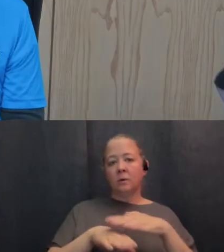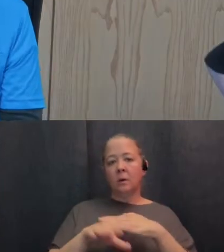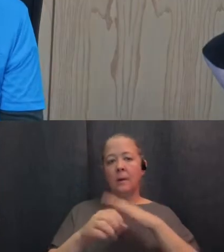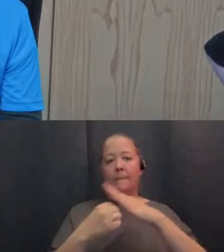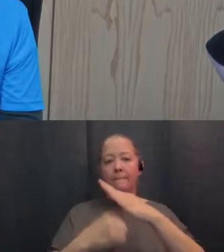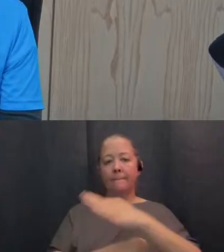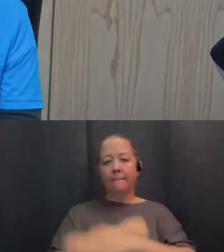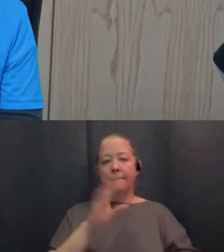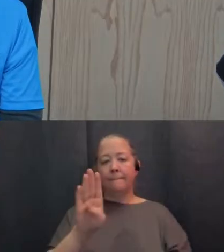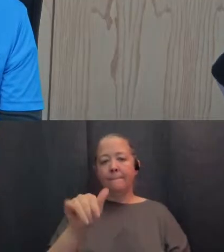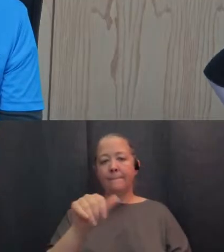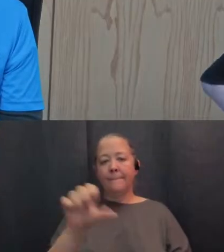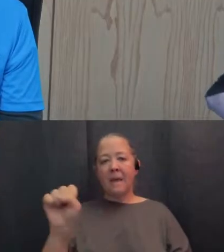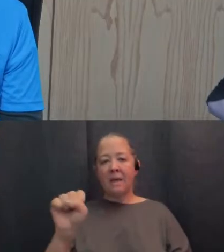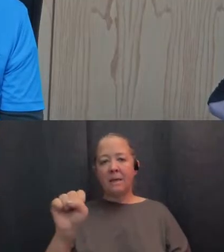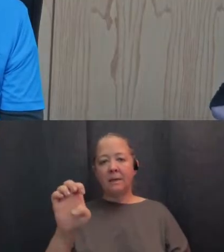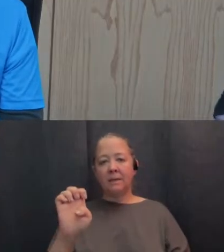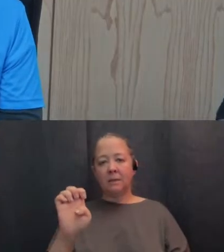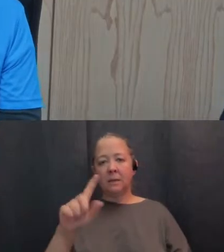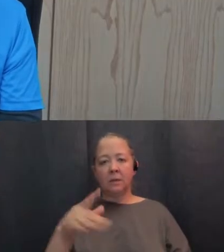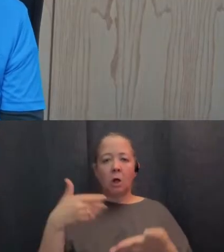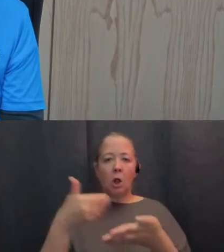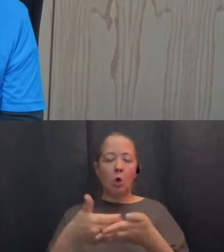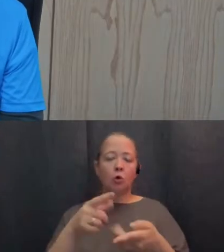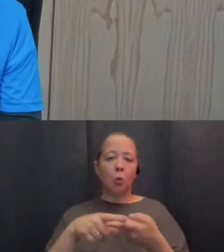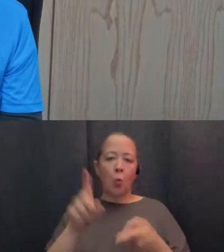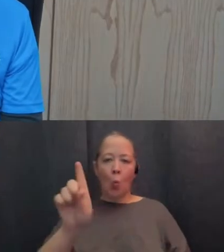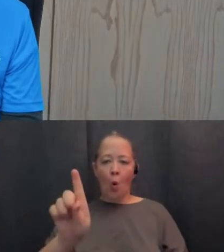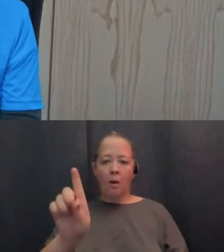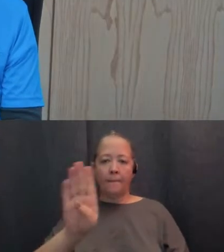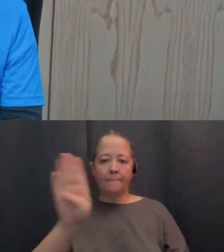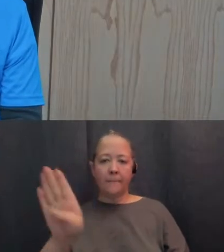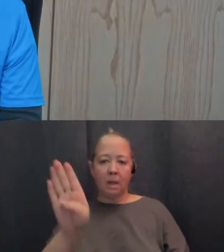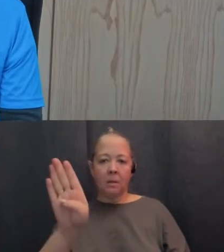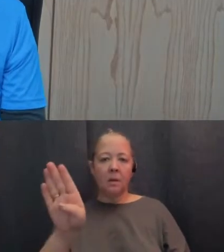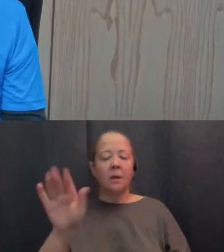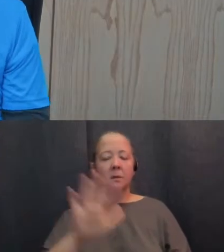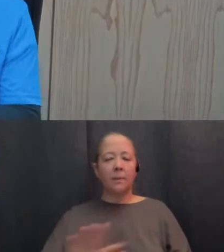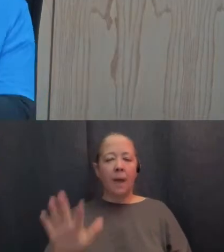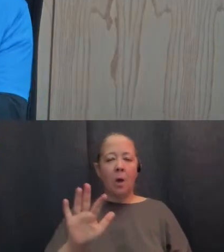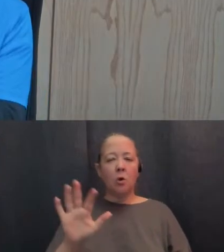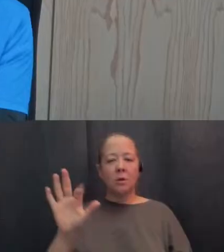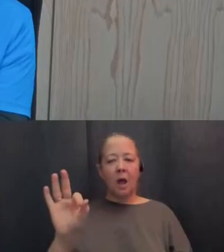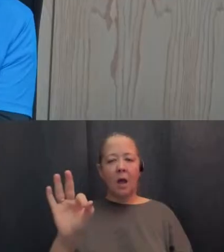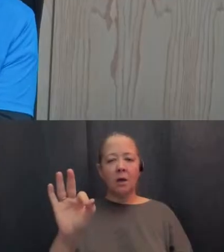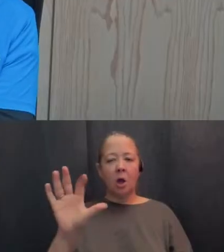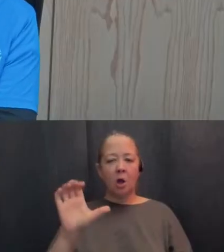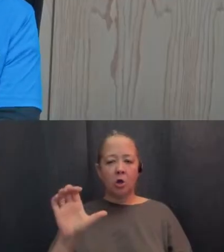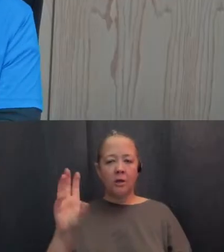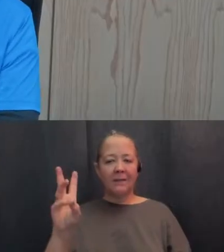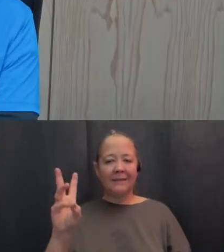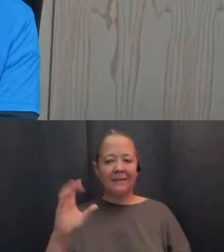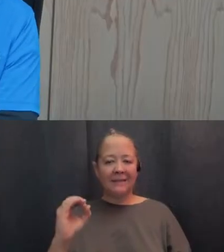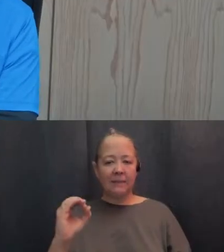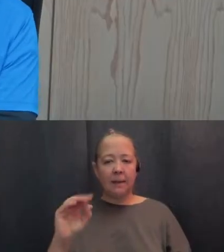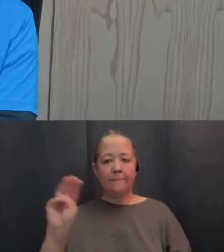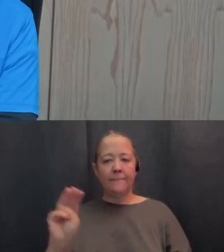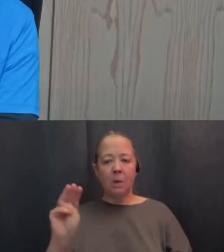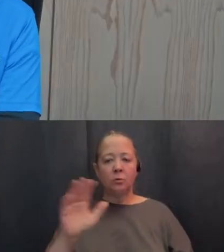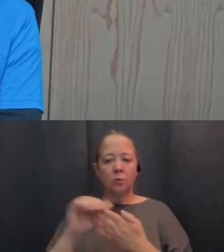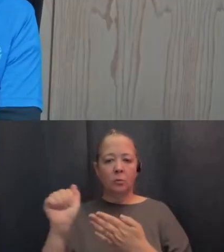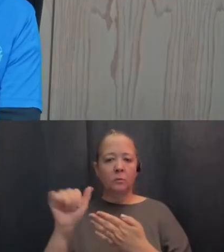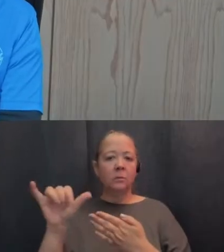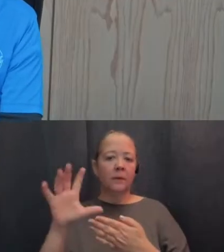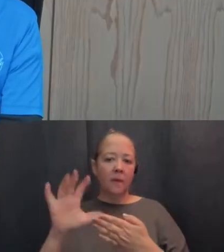close to $1 billion. It's about $960 million now. And in that figure is already factored